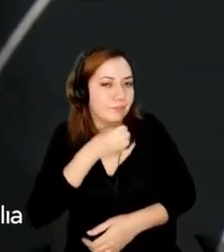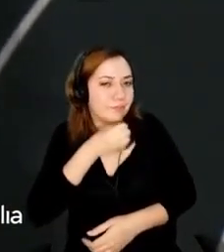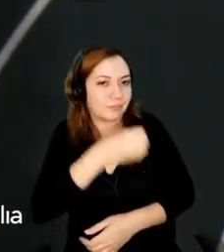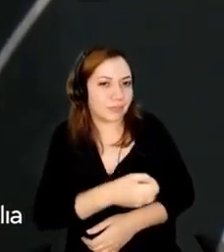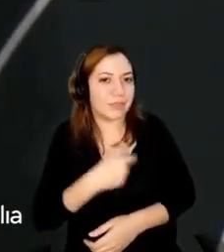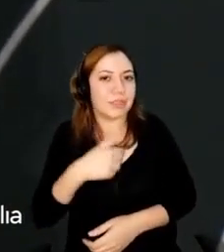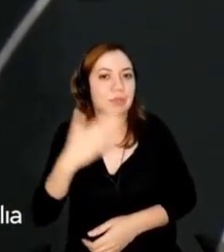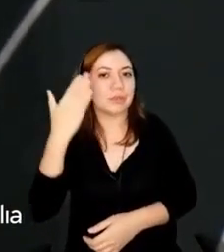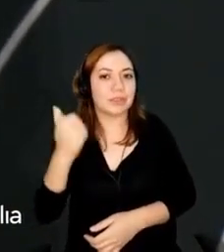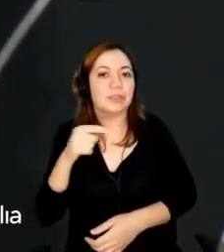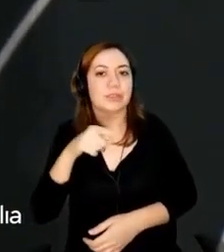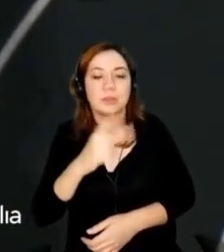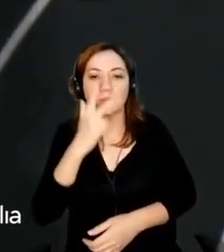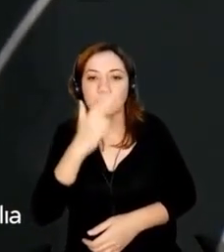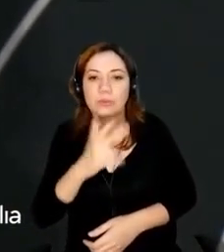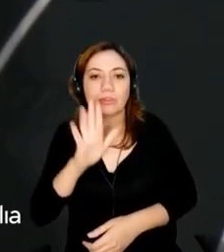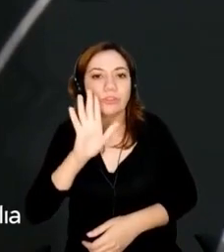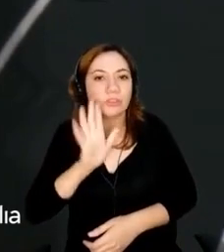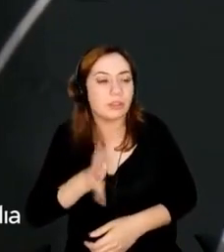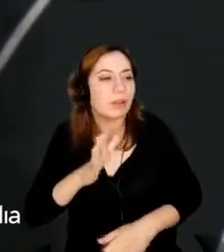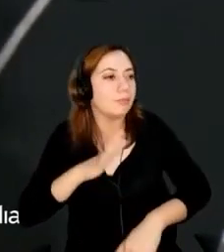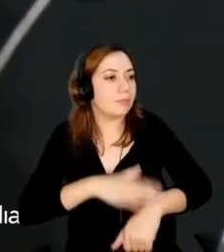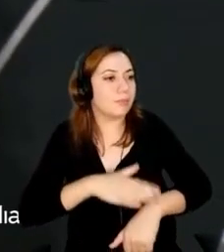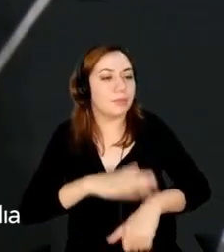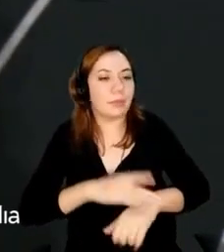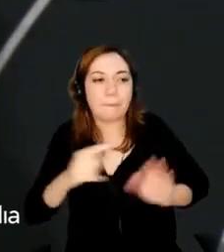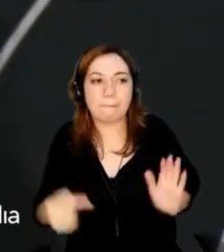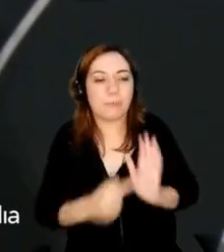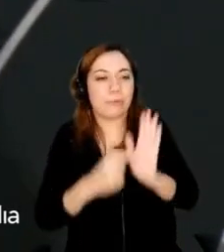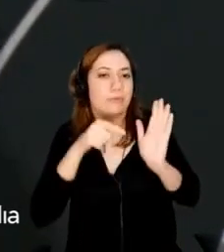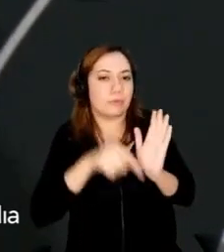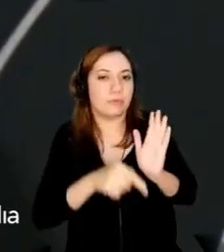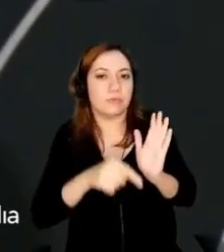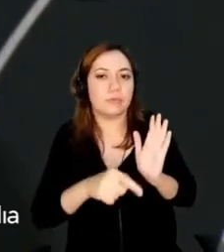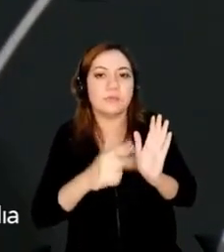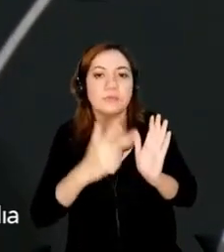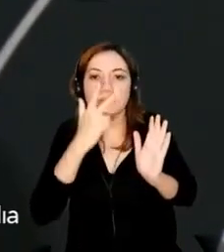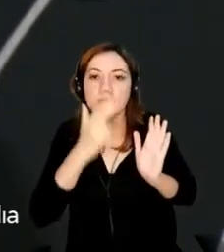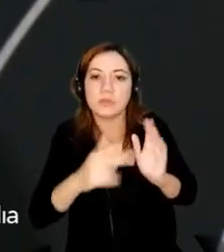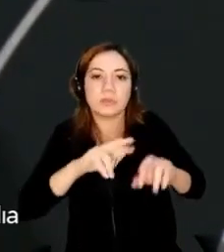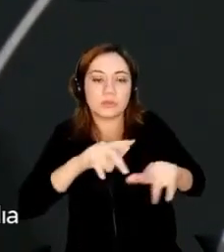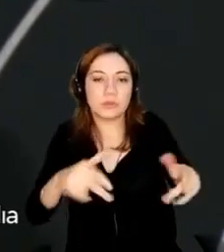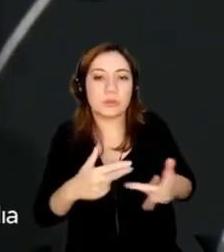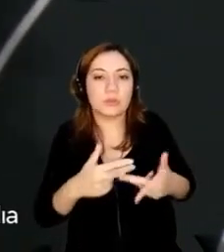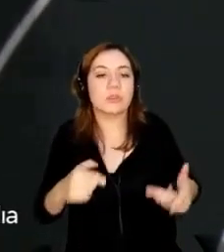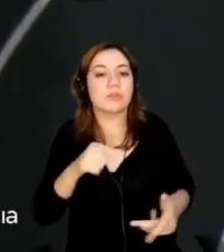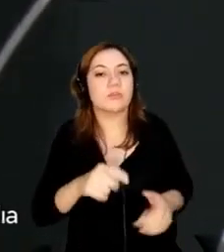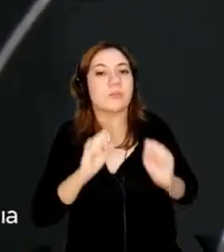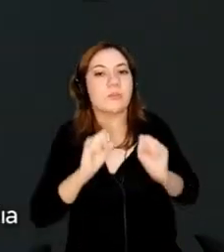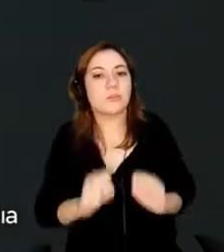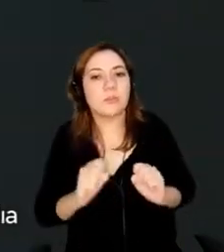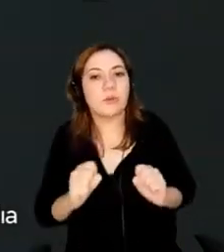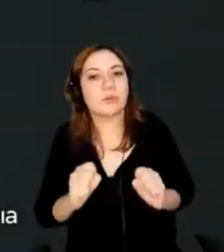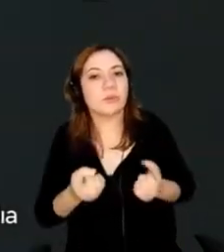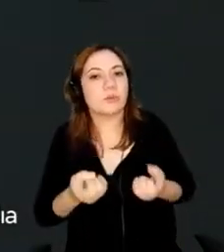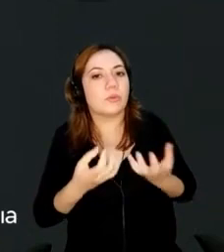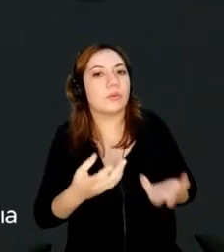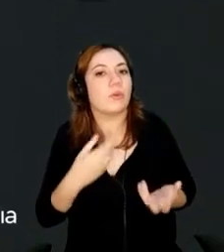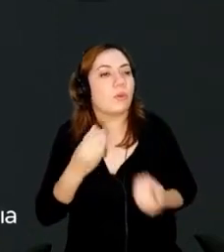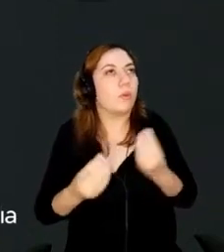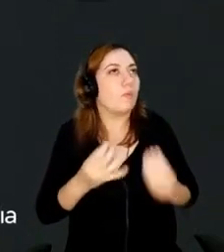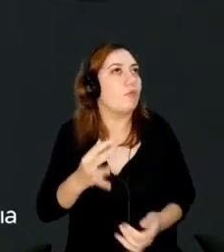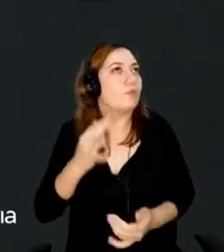lot of different things. Tell us kind of where you see AI moving in the future, kind of from your perspective. Well, that's a big